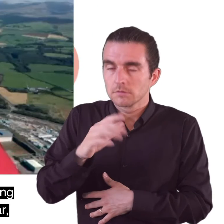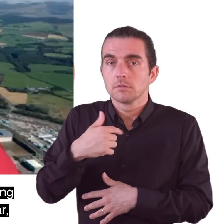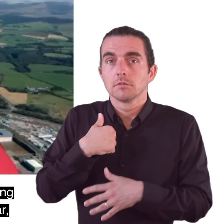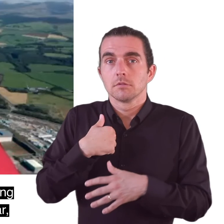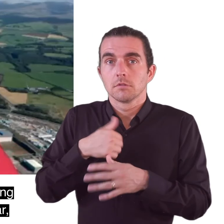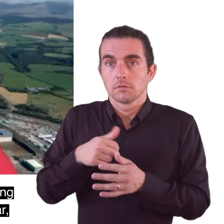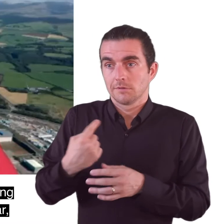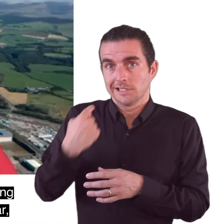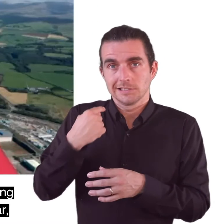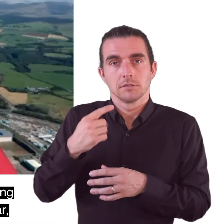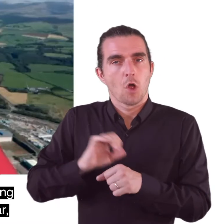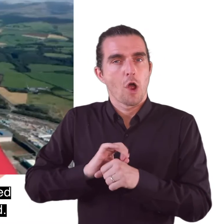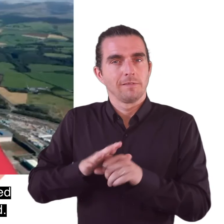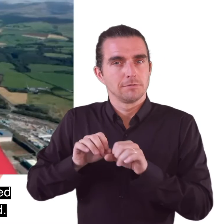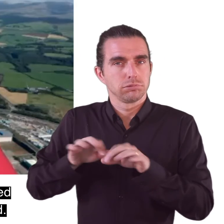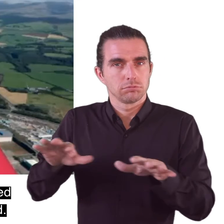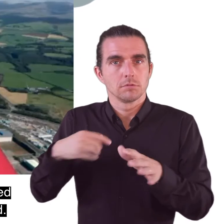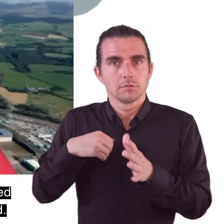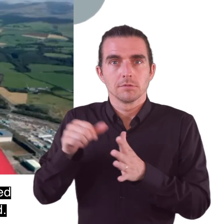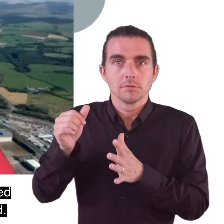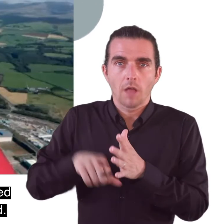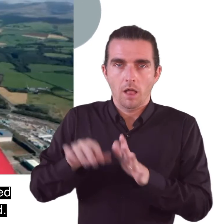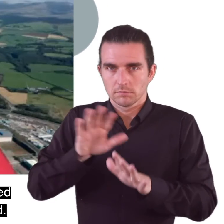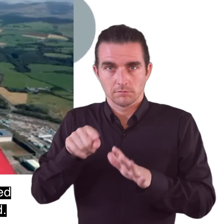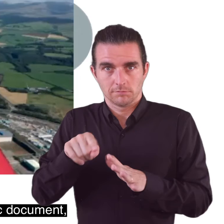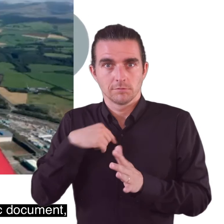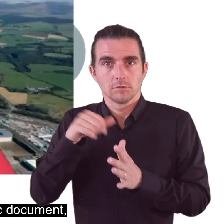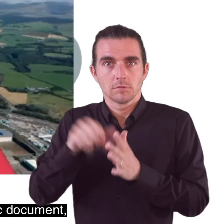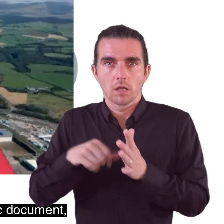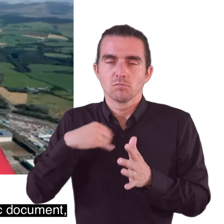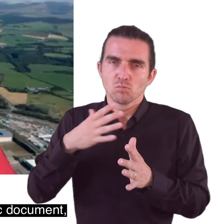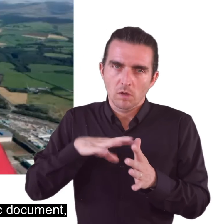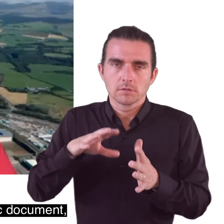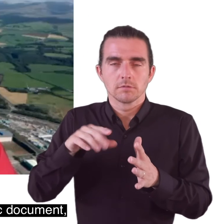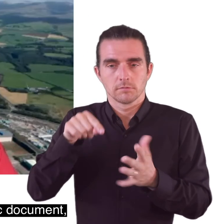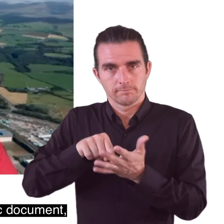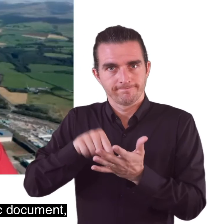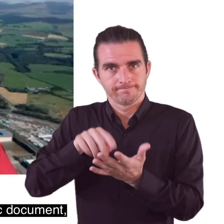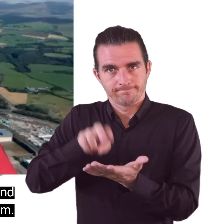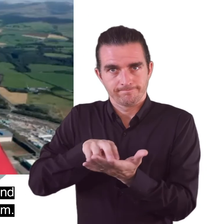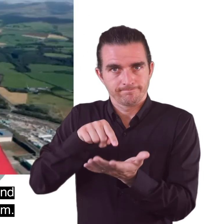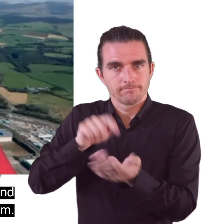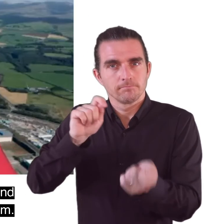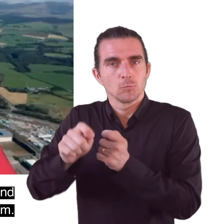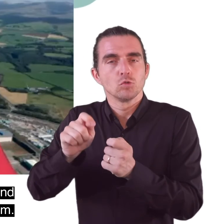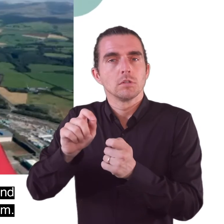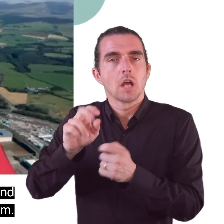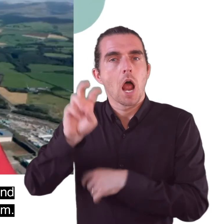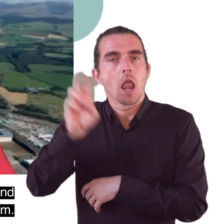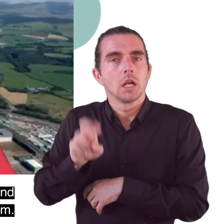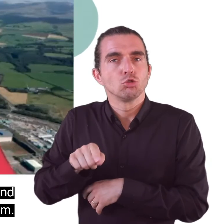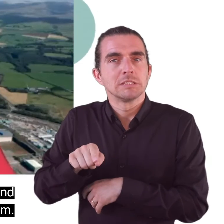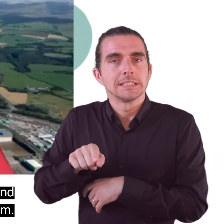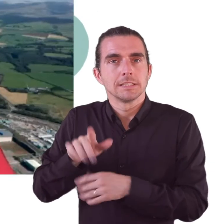was launched during the pandemic last year. It was actually launched before it was finalised. We wanted to do it to be an electronic document so we could get data and